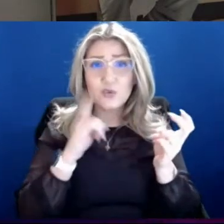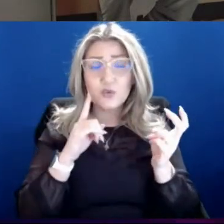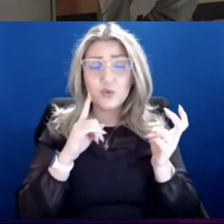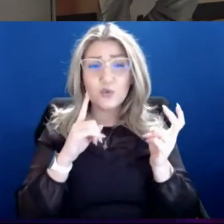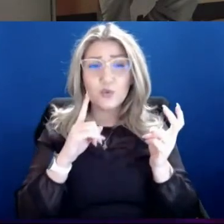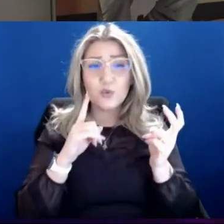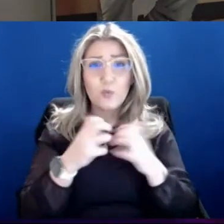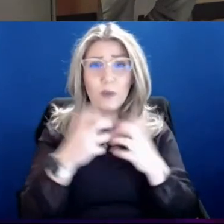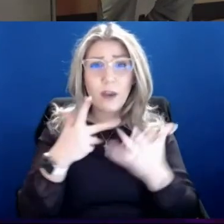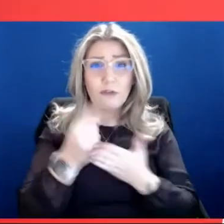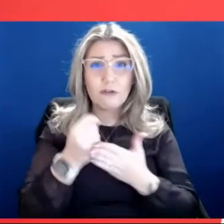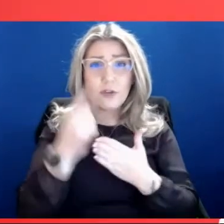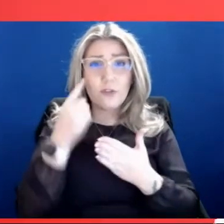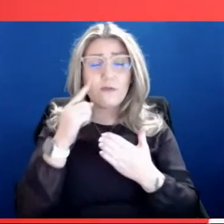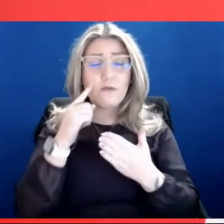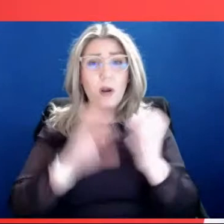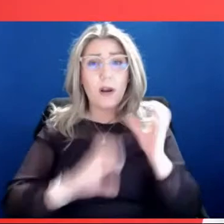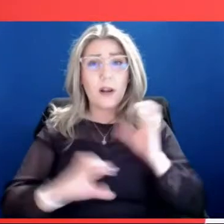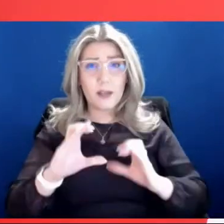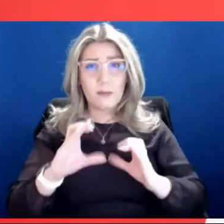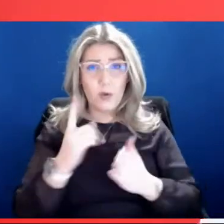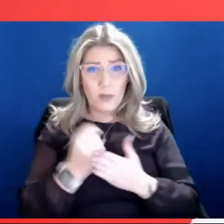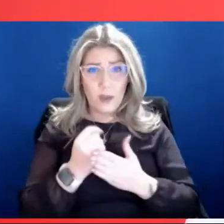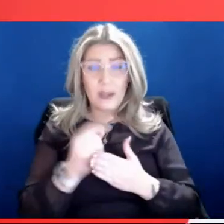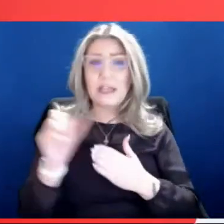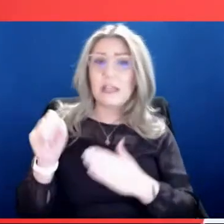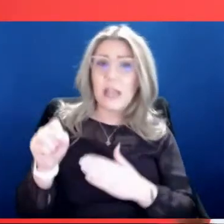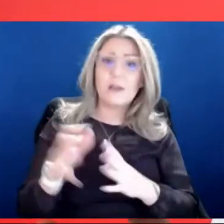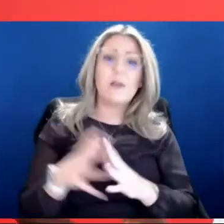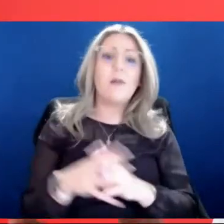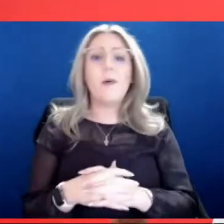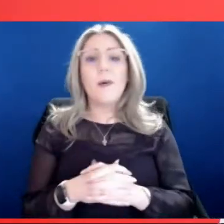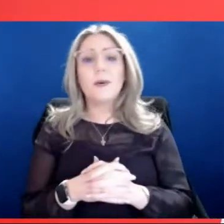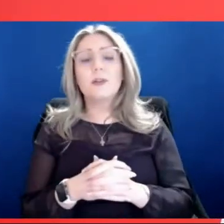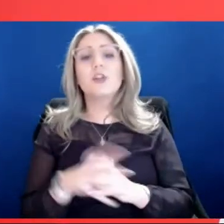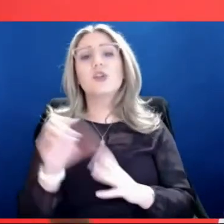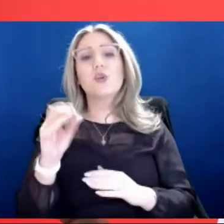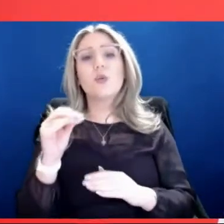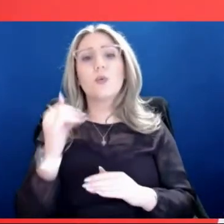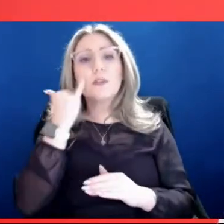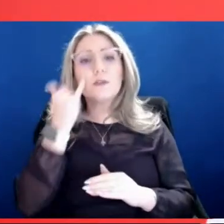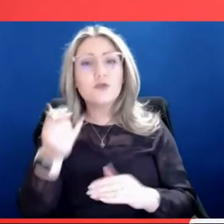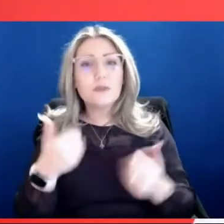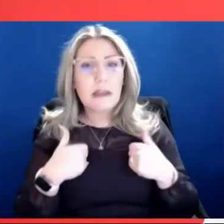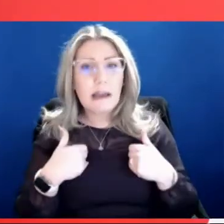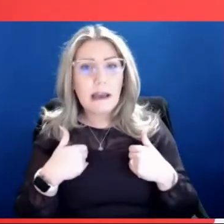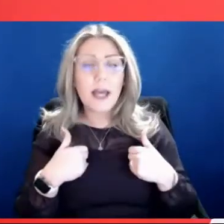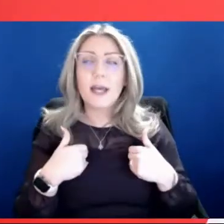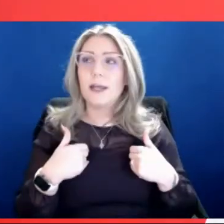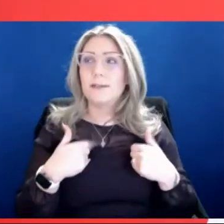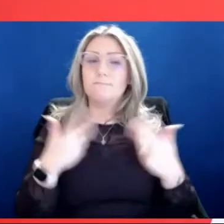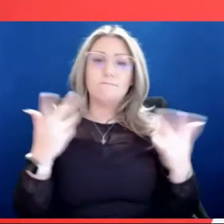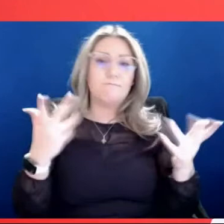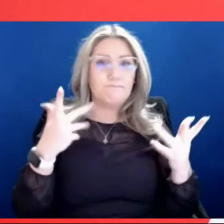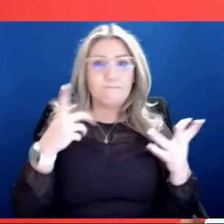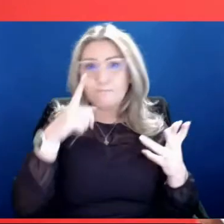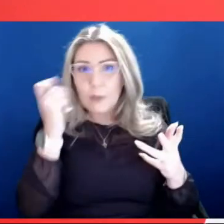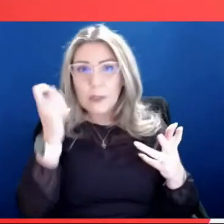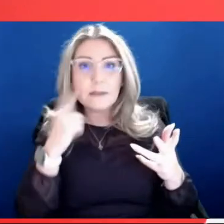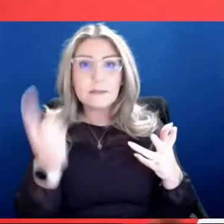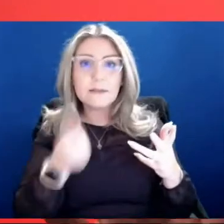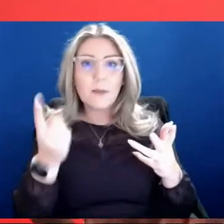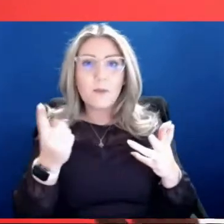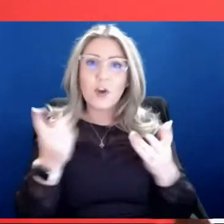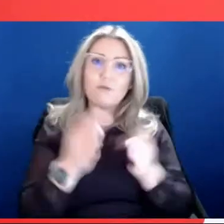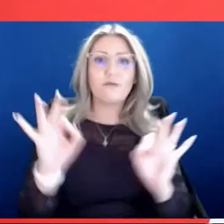chemo? Yes, and Okay. had she had that done because somebody gave her a free echo for her birthday